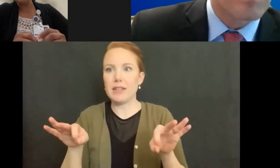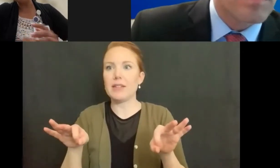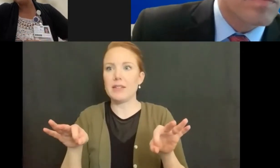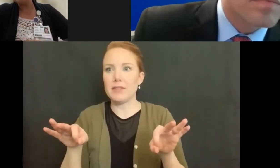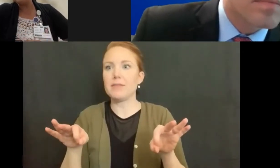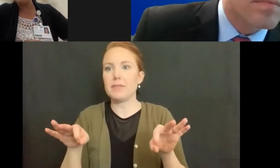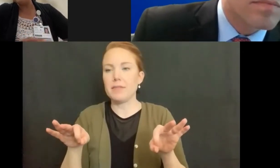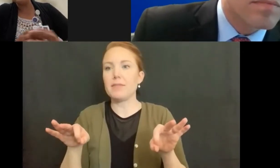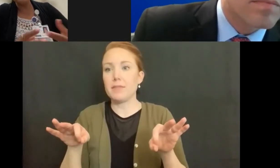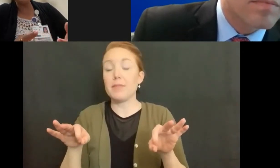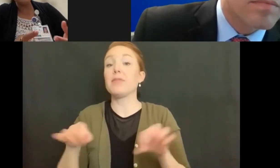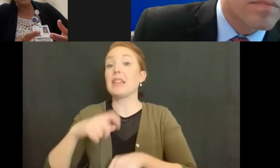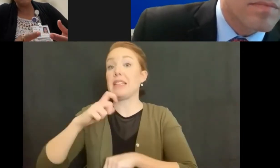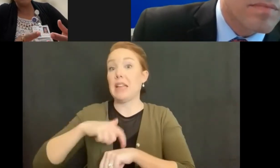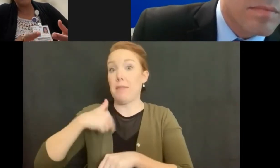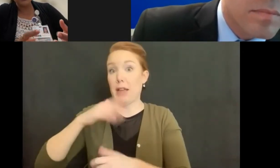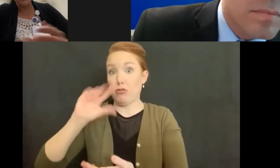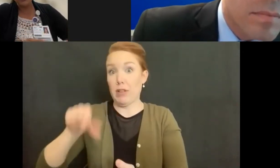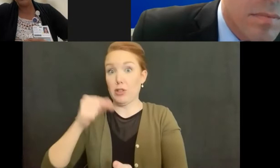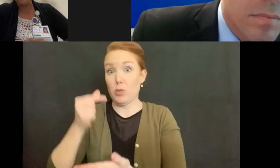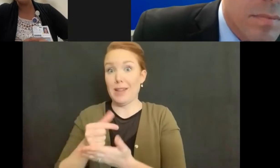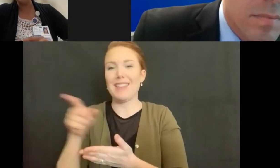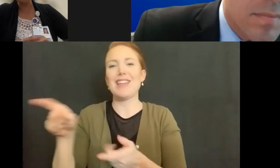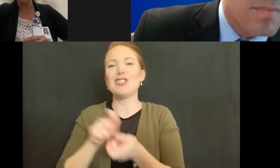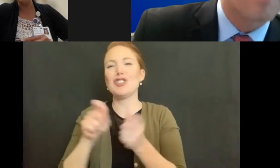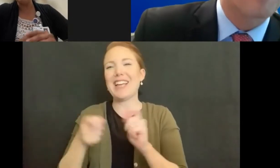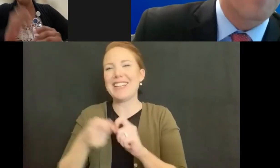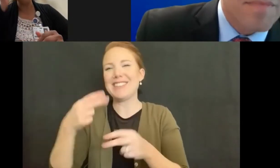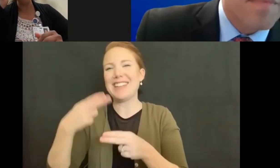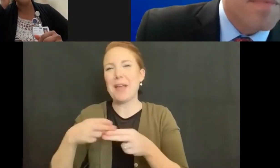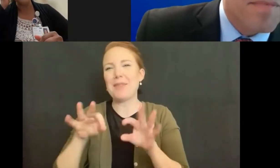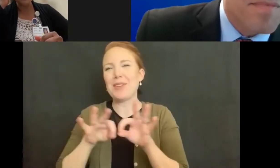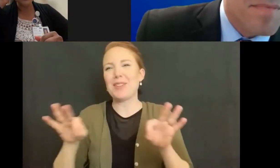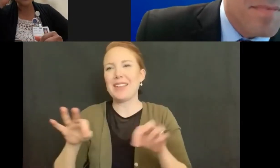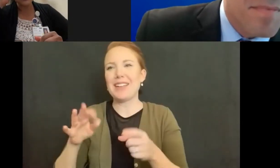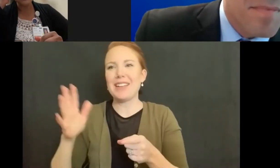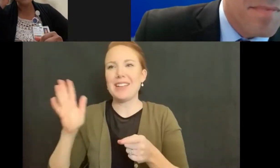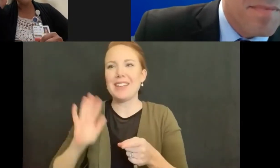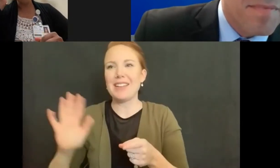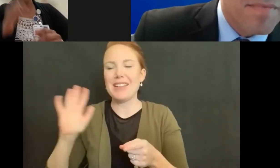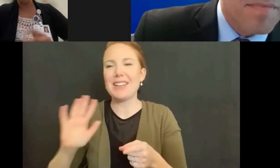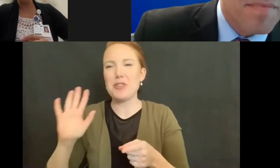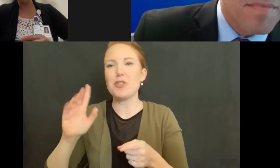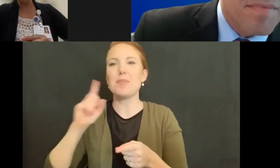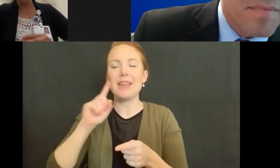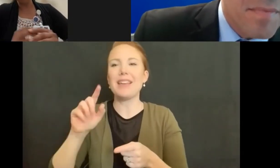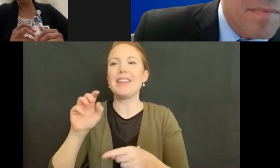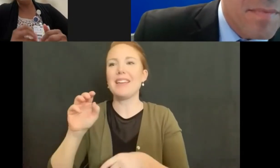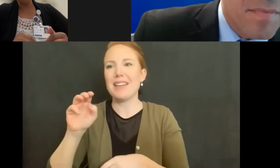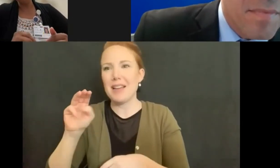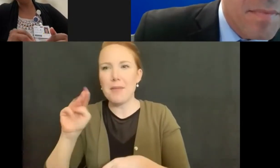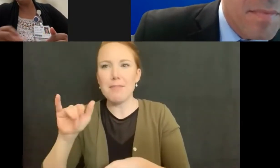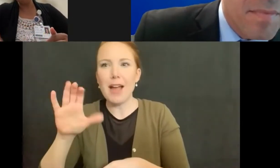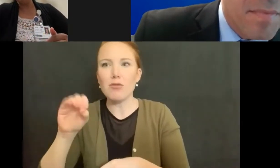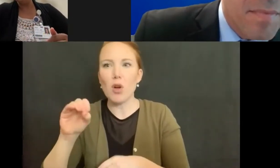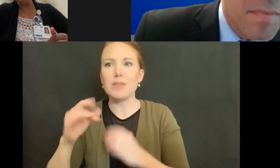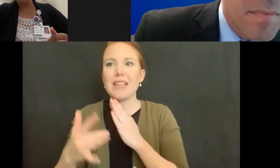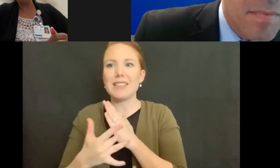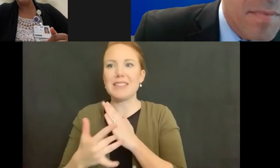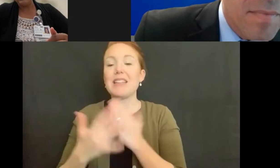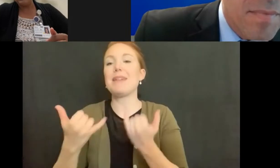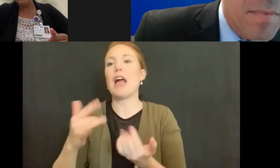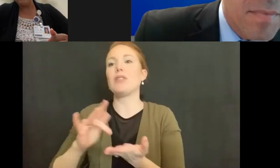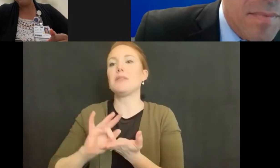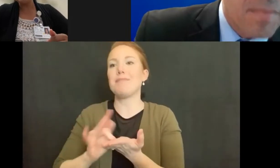by the time I graduated, they changed the name of the degree. It used to be medical technology, but now it's called medical